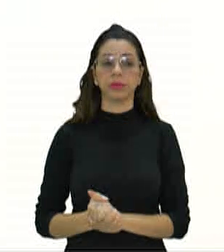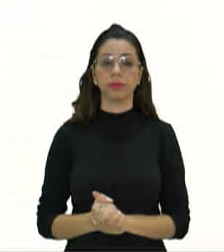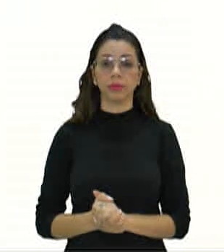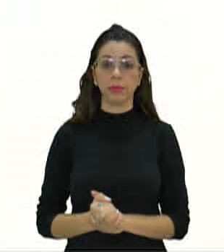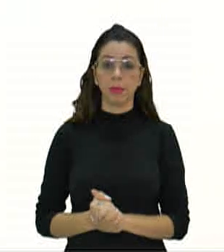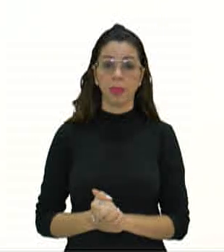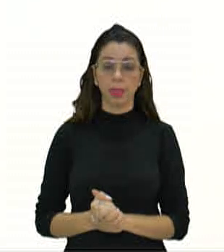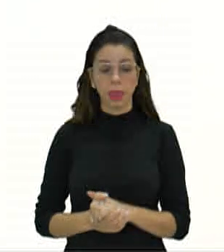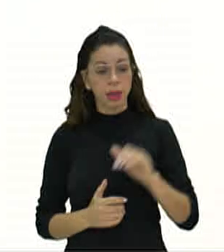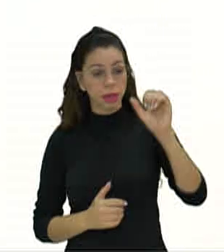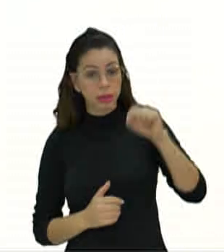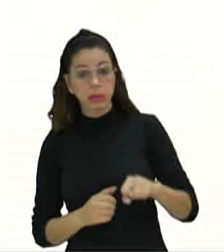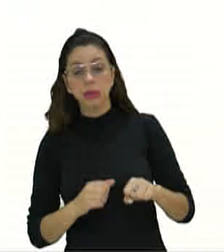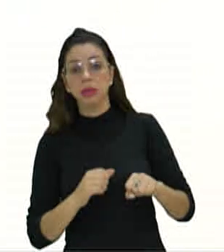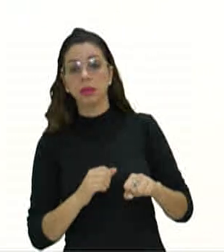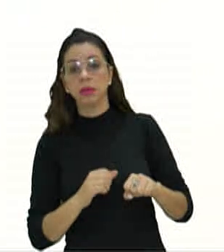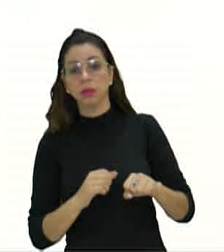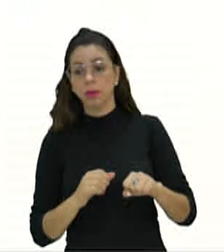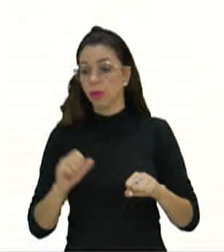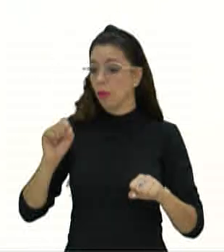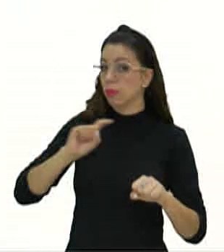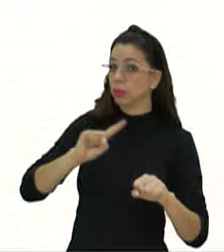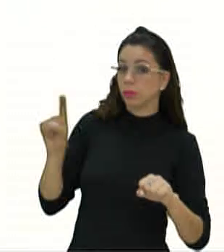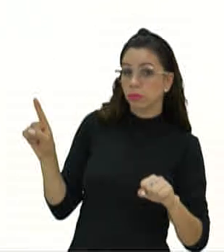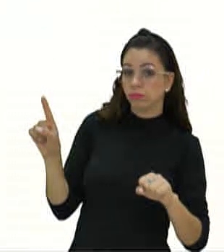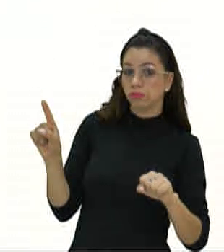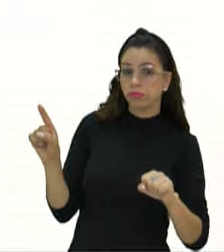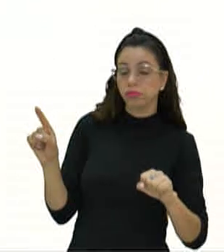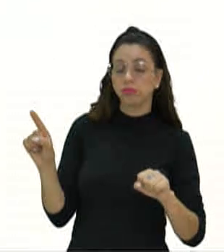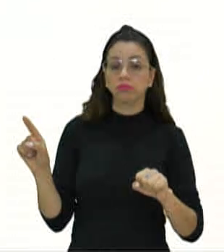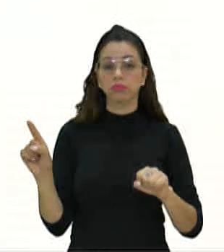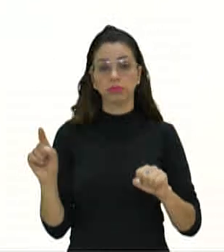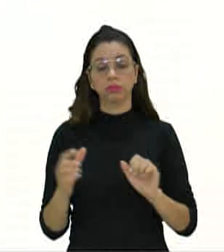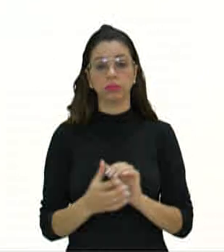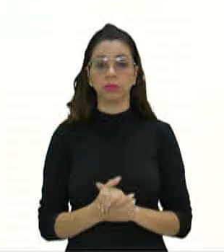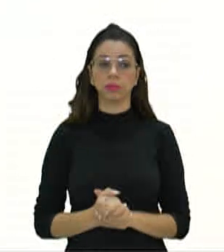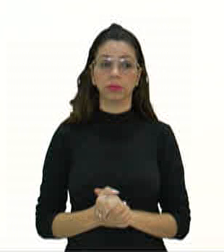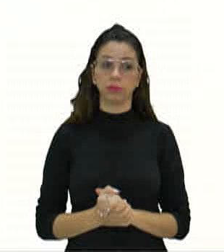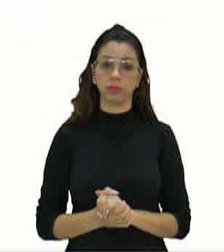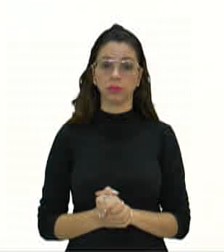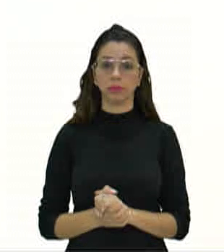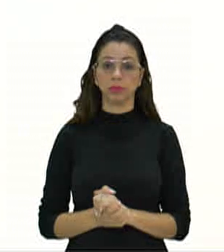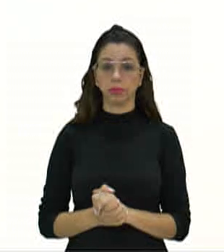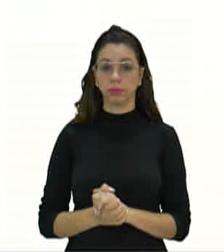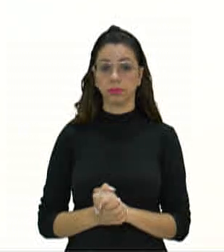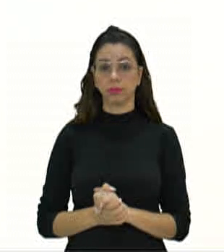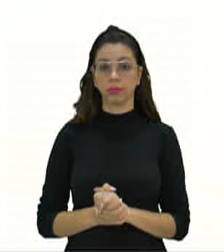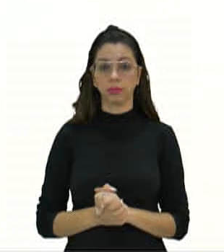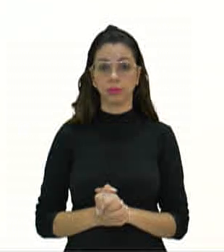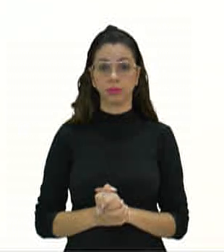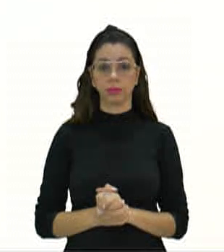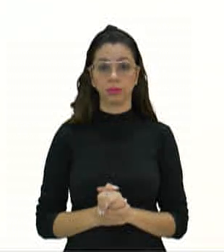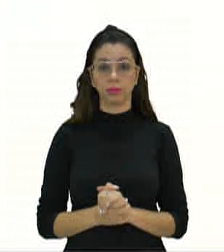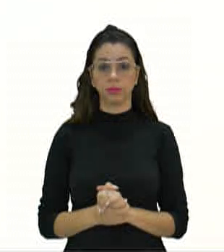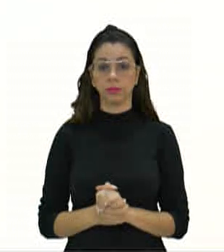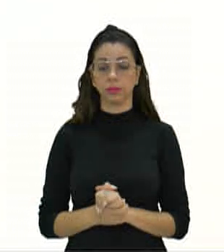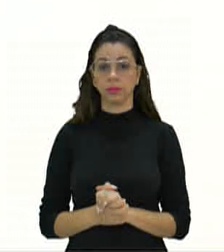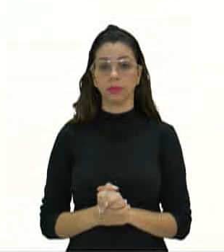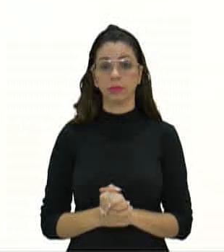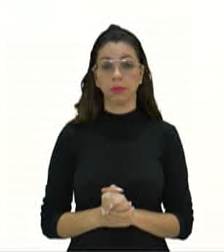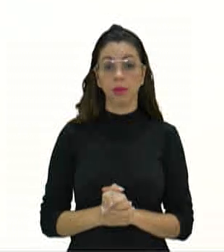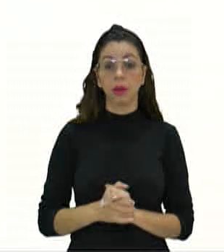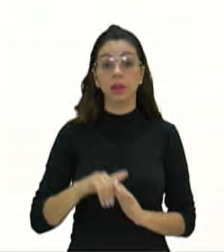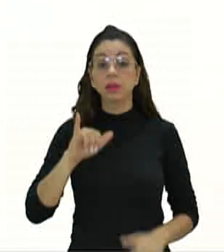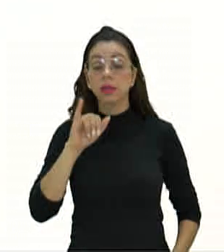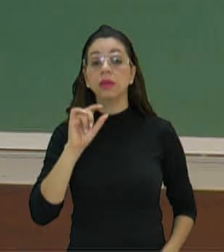Sim, eu estou, não, eu não estou. A segunda pergunta da número 2, is studying a weapon for it? Se estudar